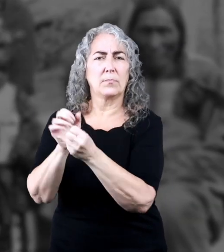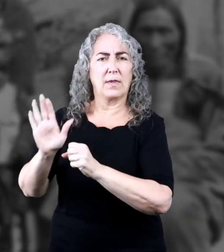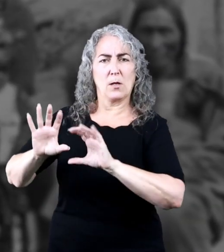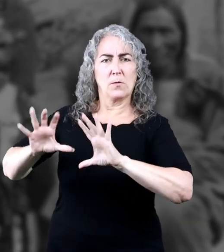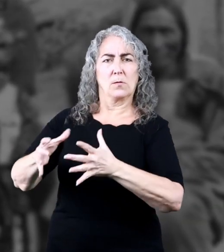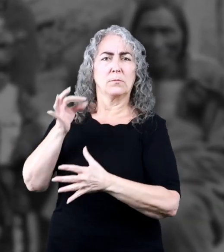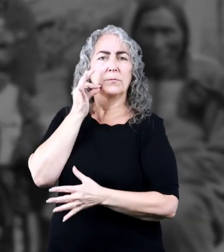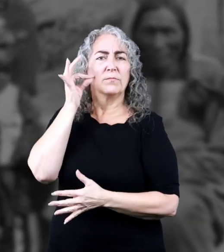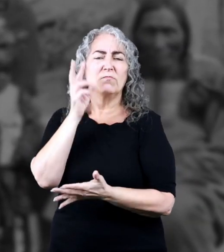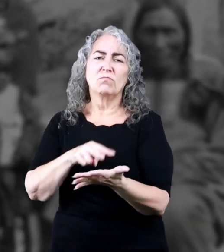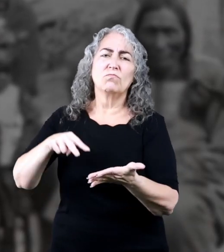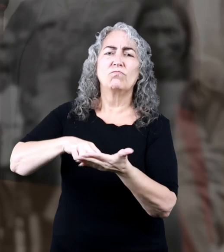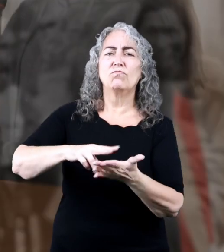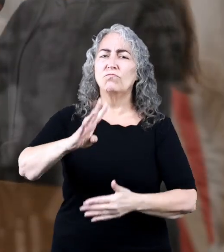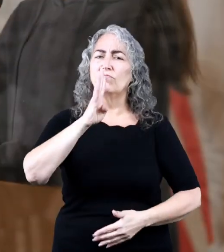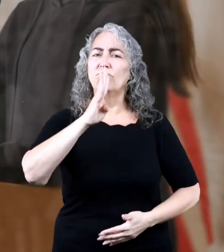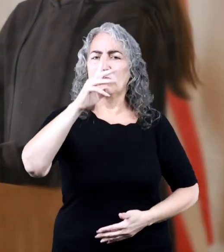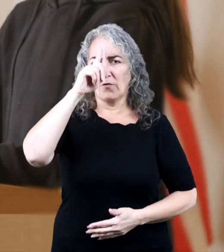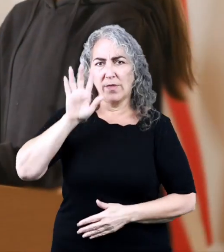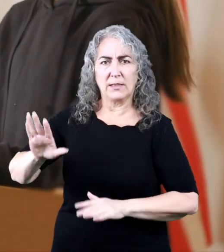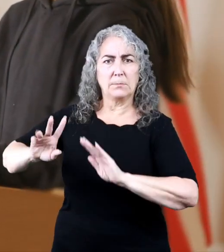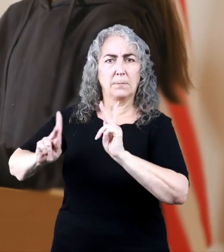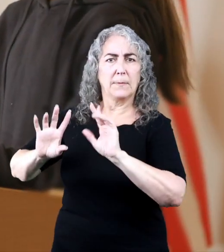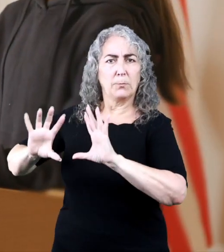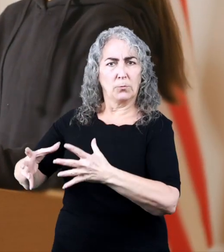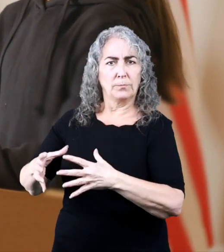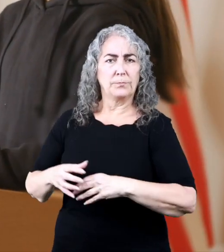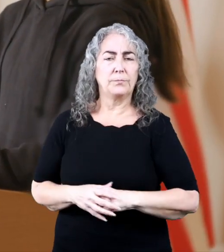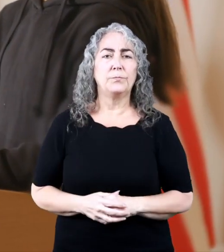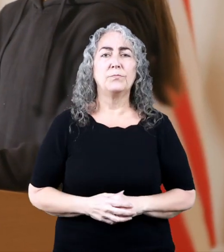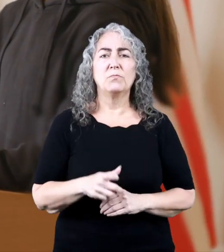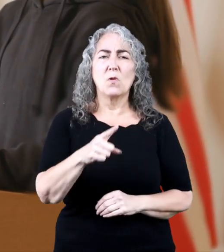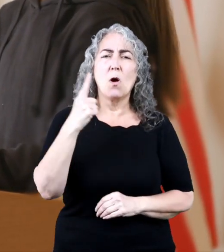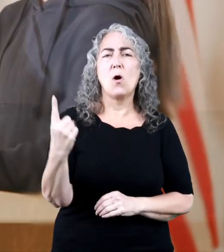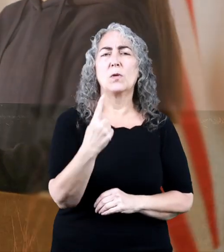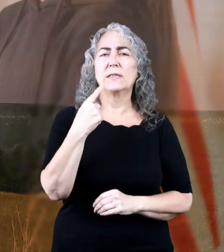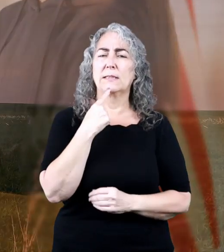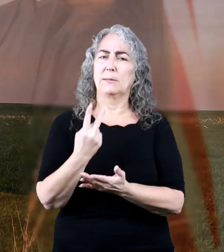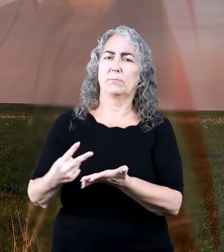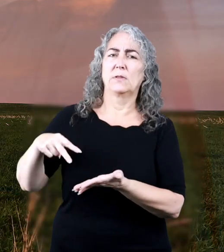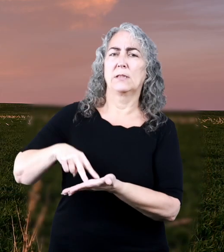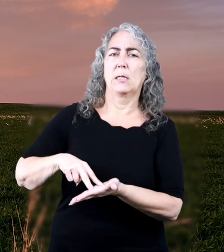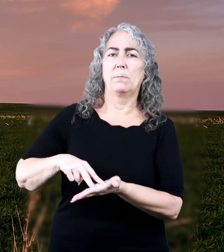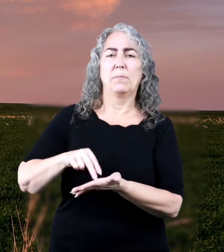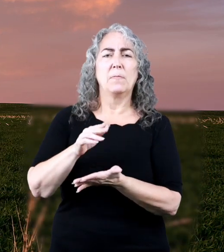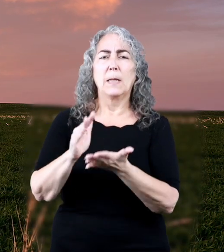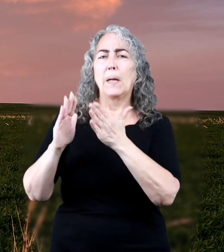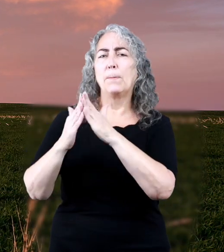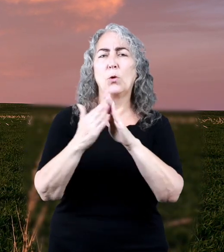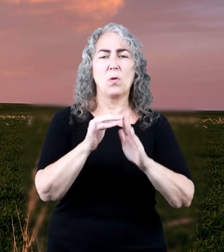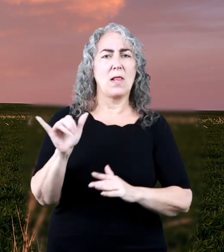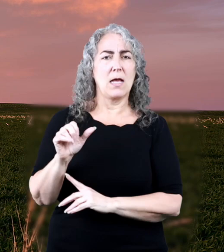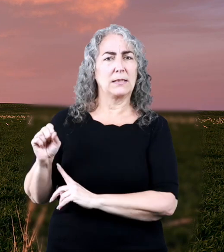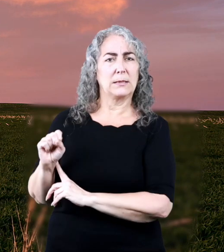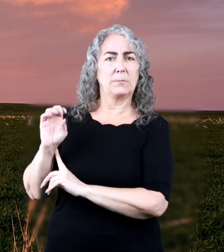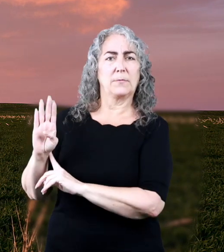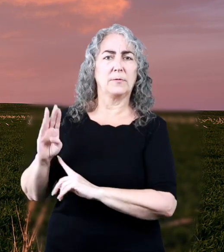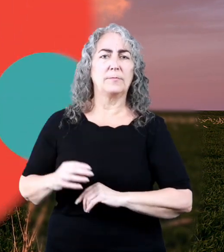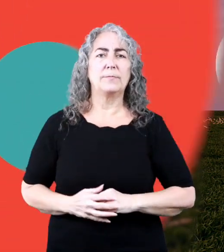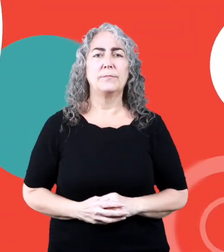for himself and his people. What are some ways that you can stand up for yourself and your community, like Sitting